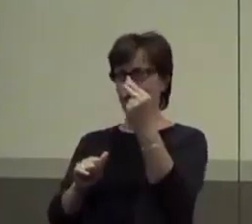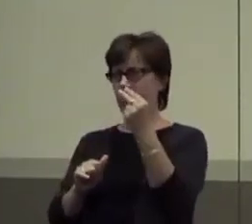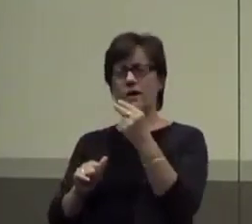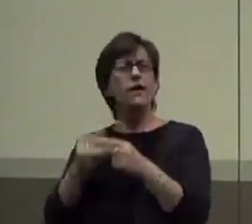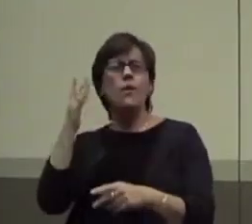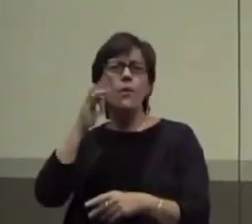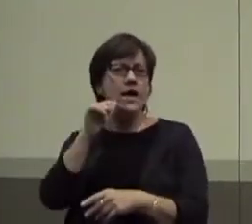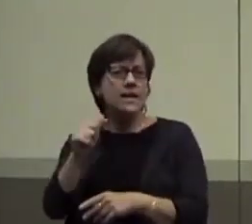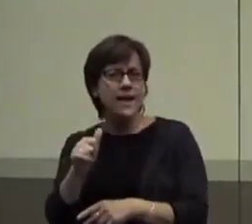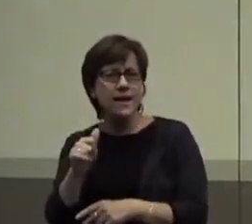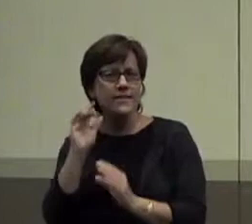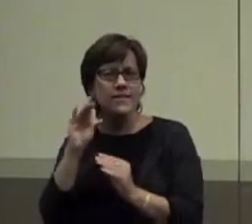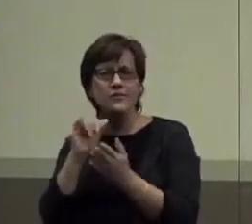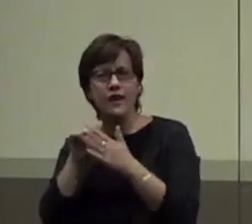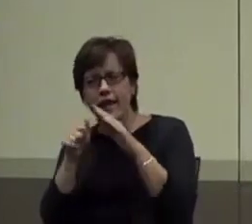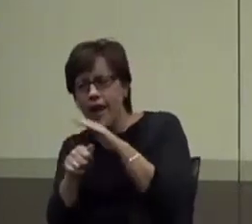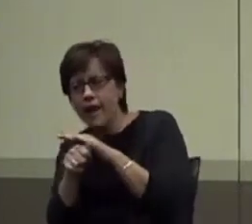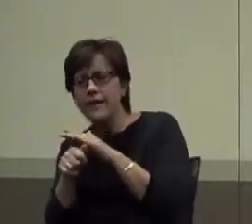No, why not?